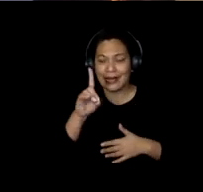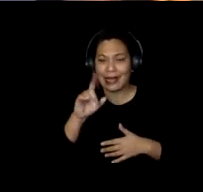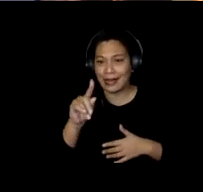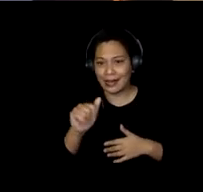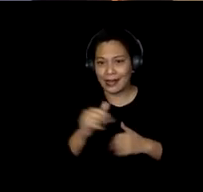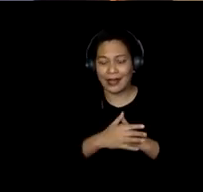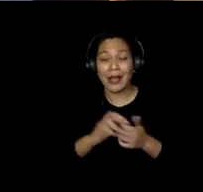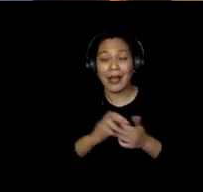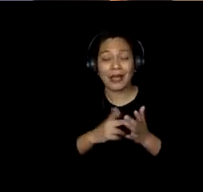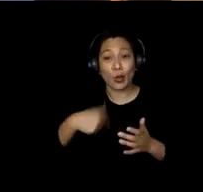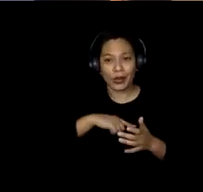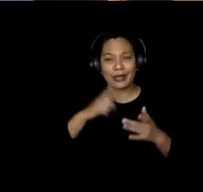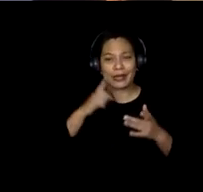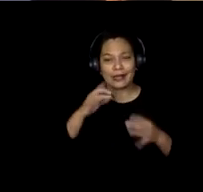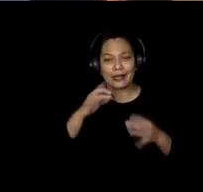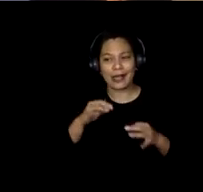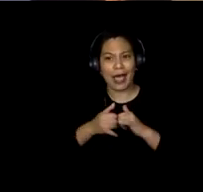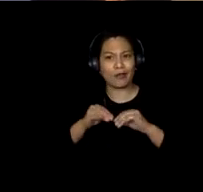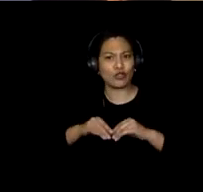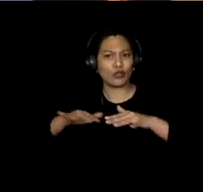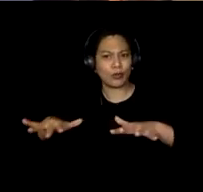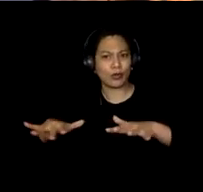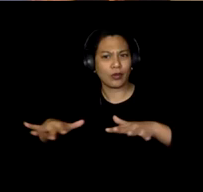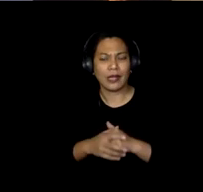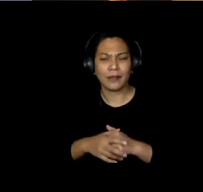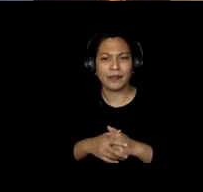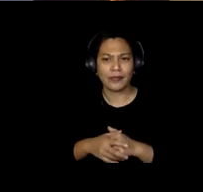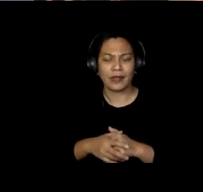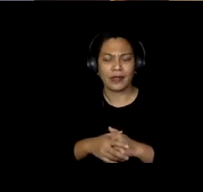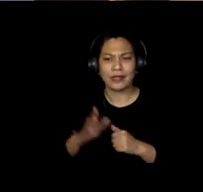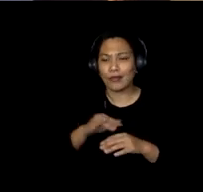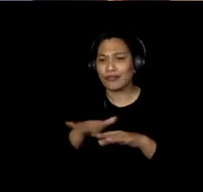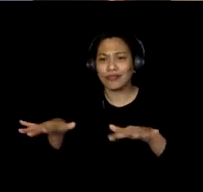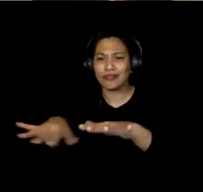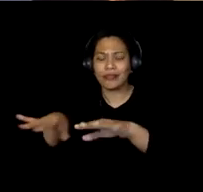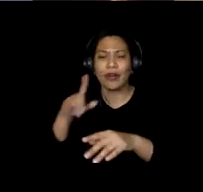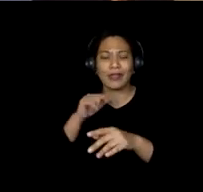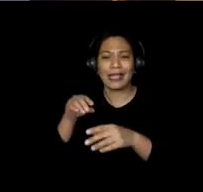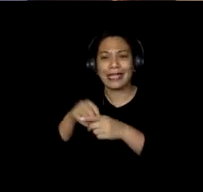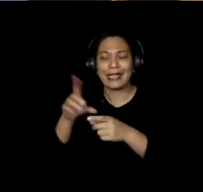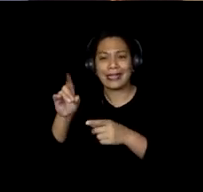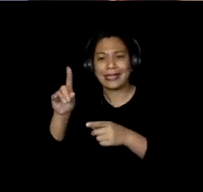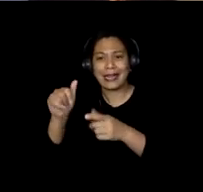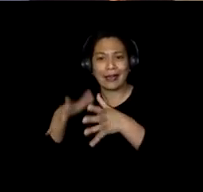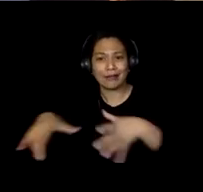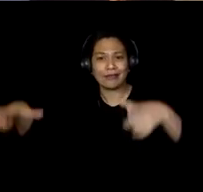distribute it as we want across the search, across the big data lake, all these kinds of things.